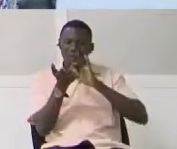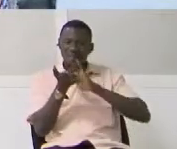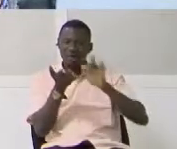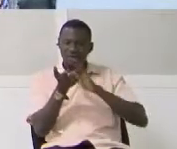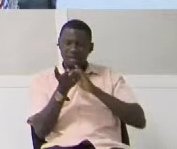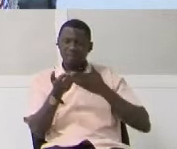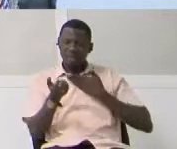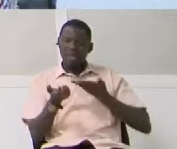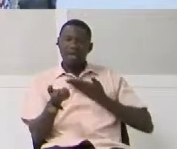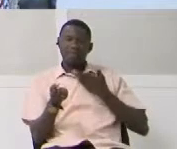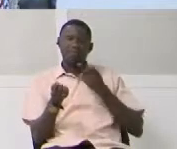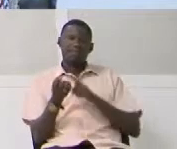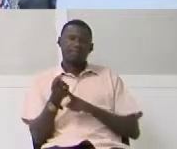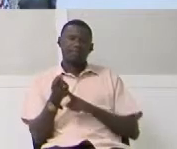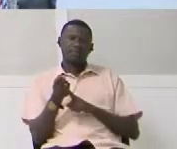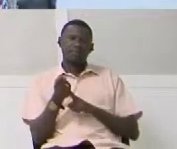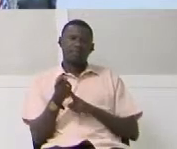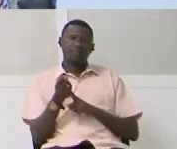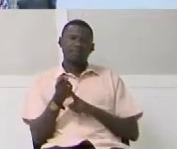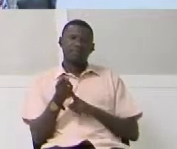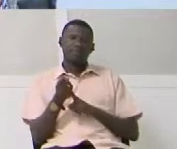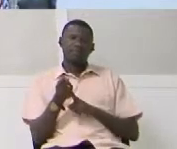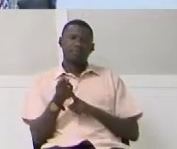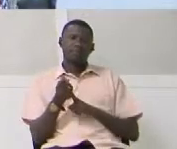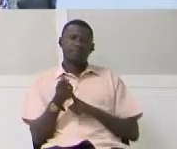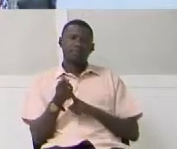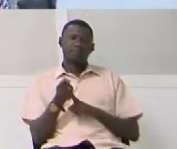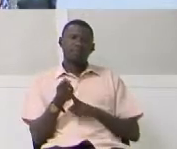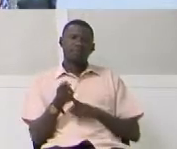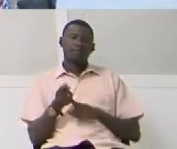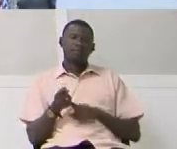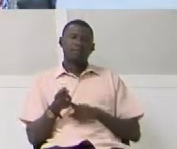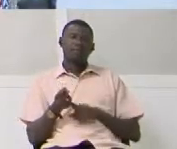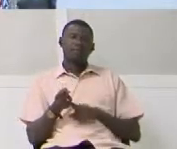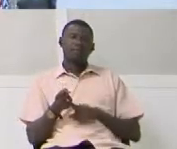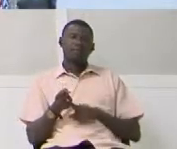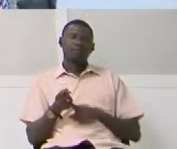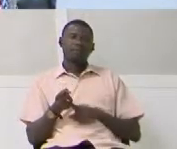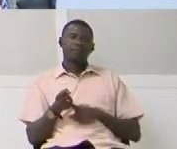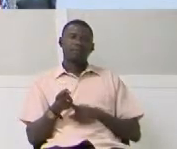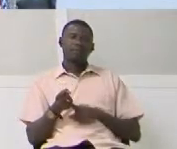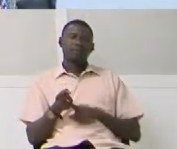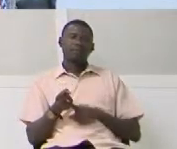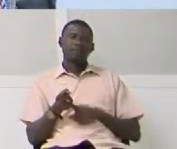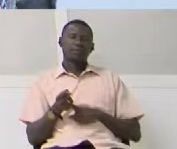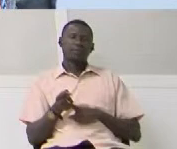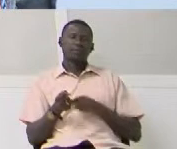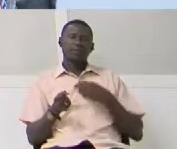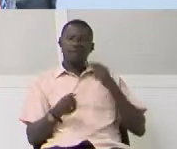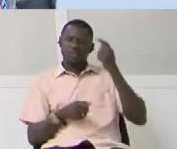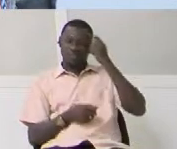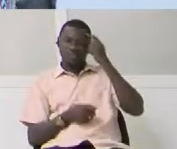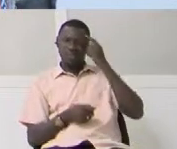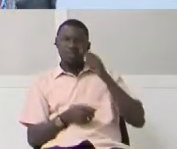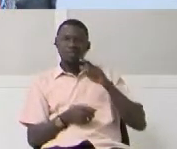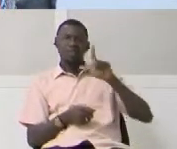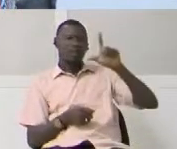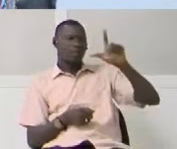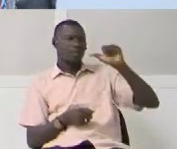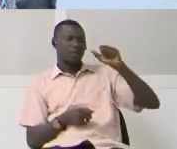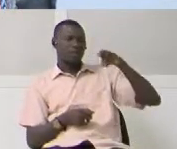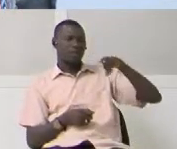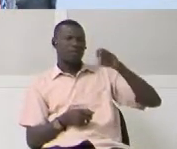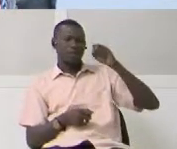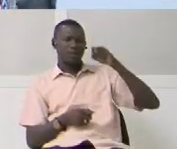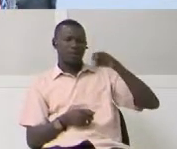had parane lamin sedi cameraman bi mo mo len jot that information I think it was lamin sedi